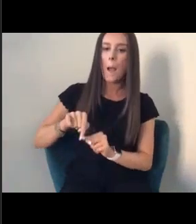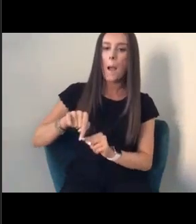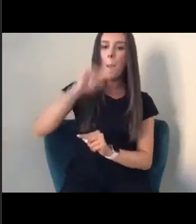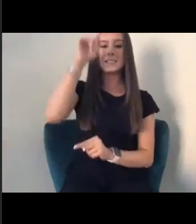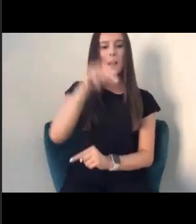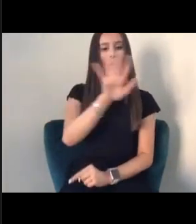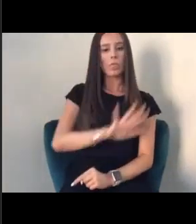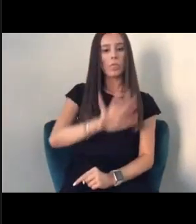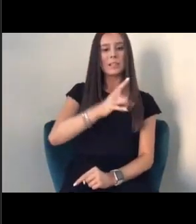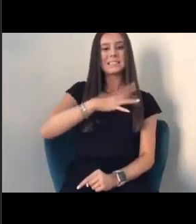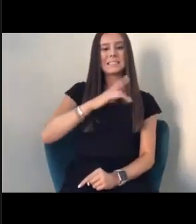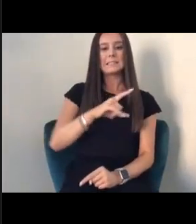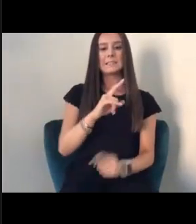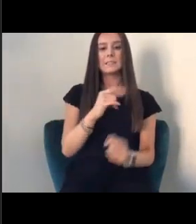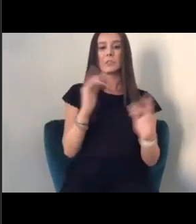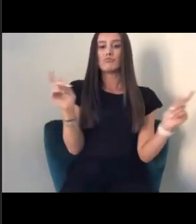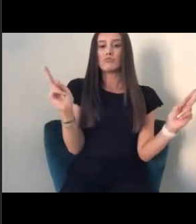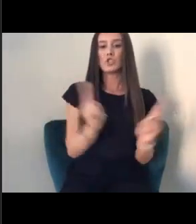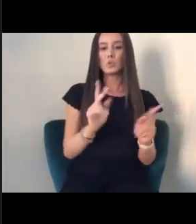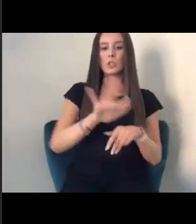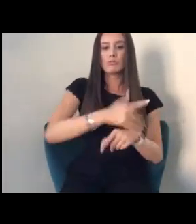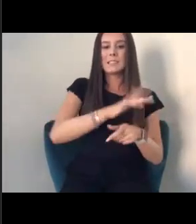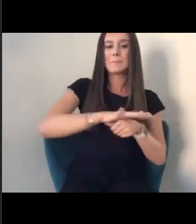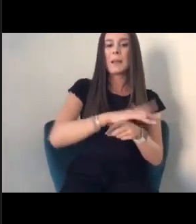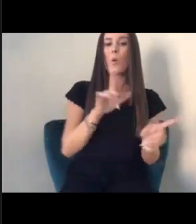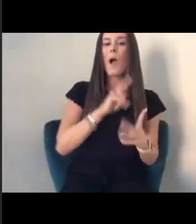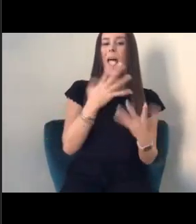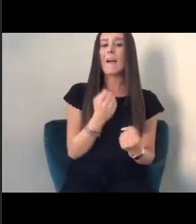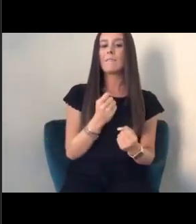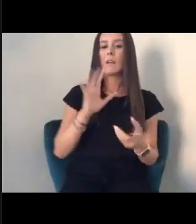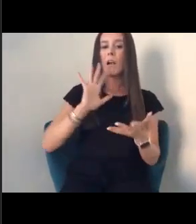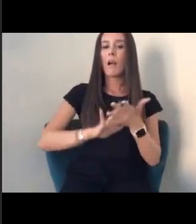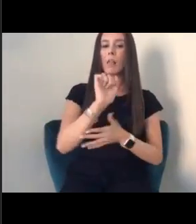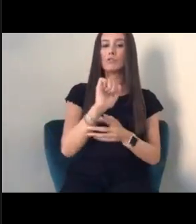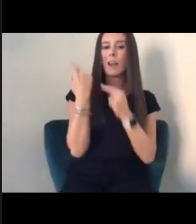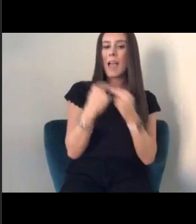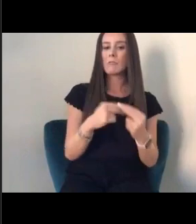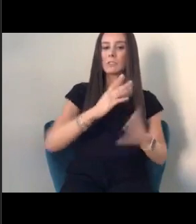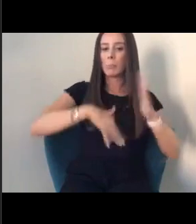cultural heritage building and to maintain open space.